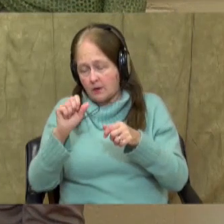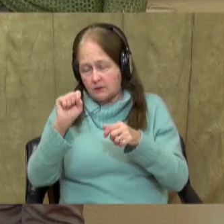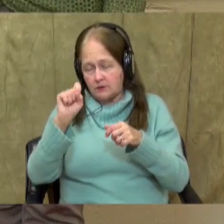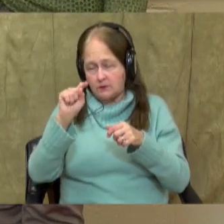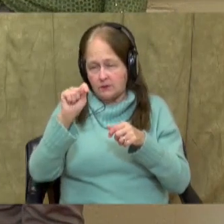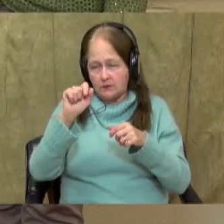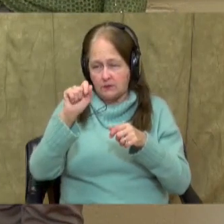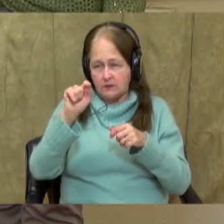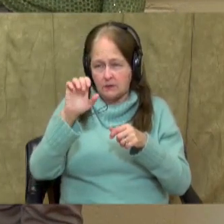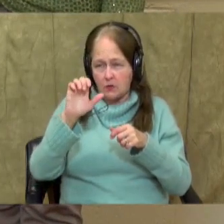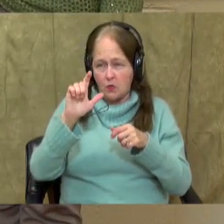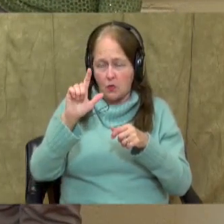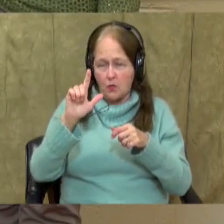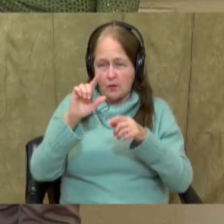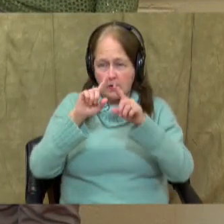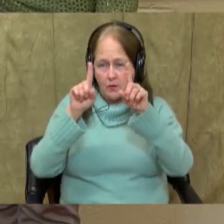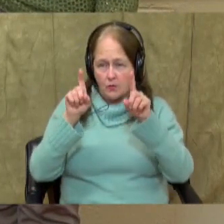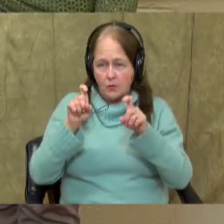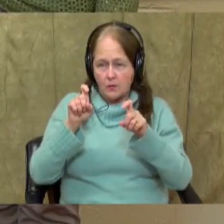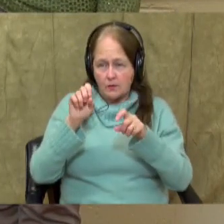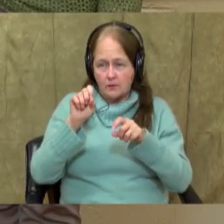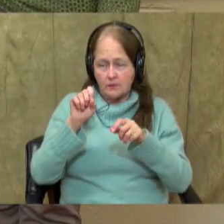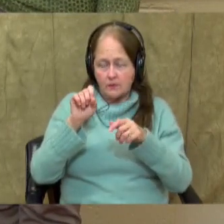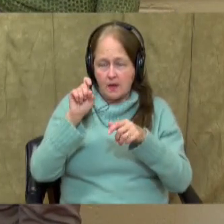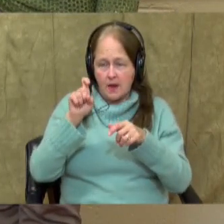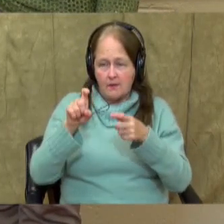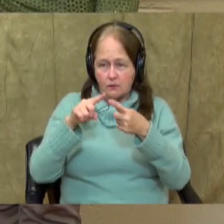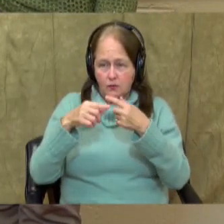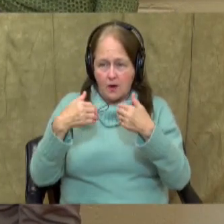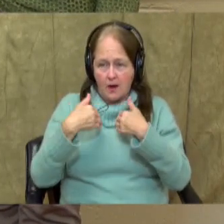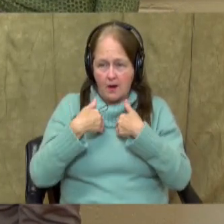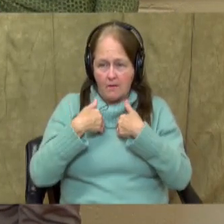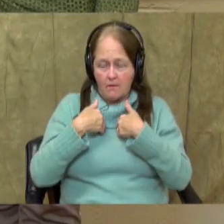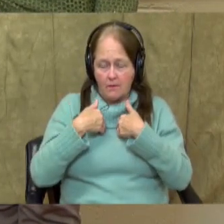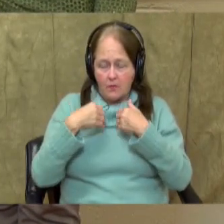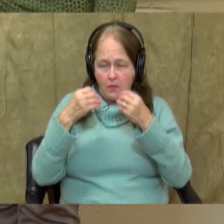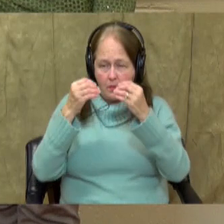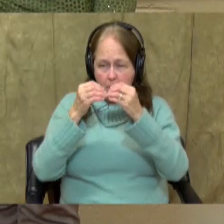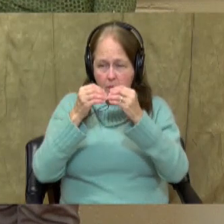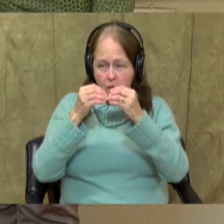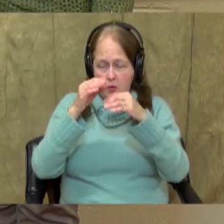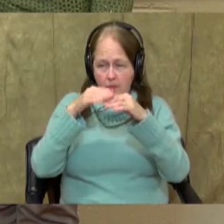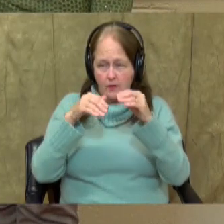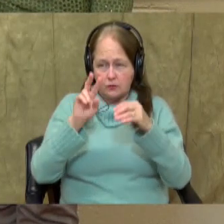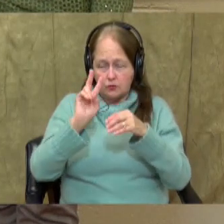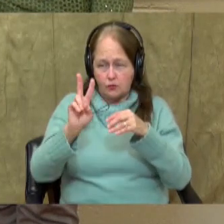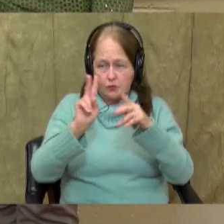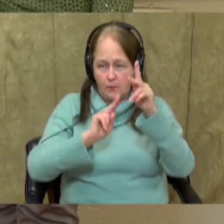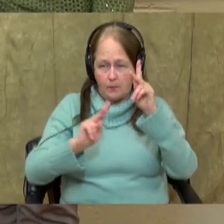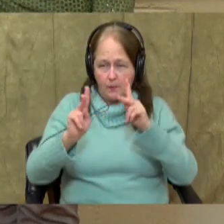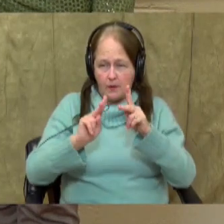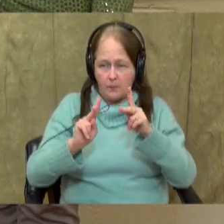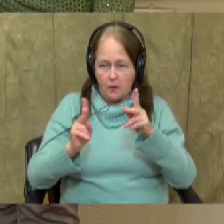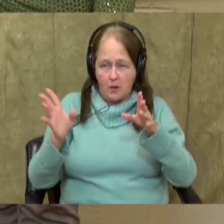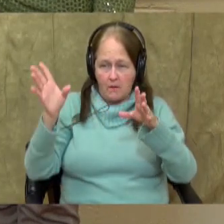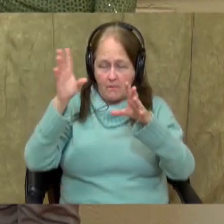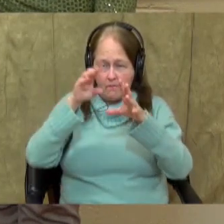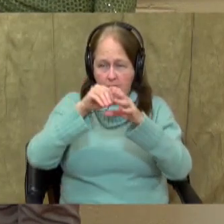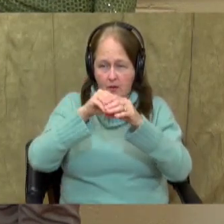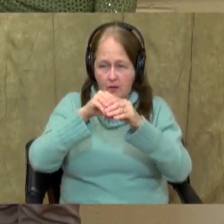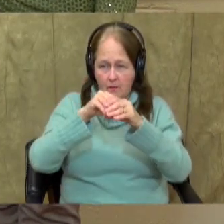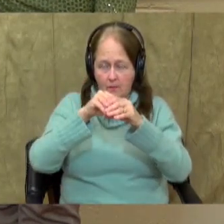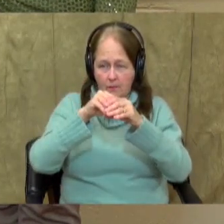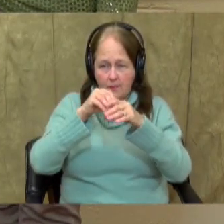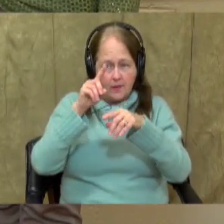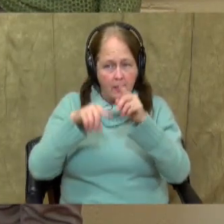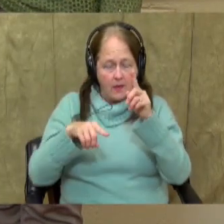non-statistical. A statistical question has to have more than 2 people involved. And it can't